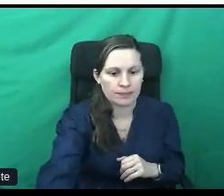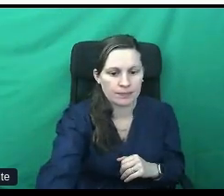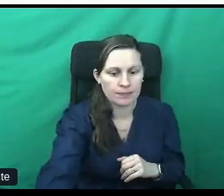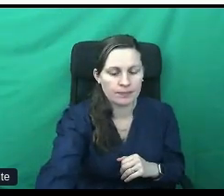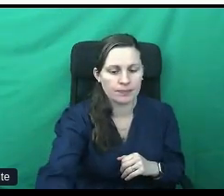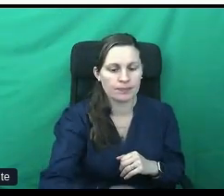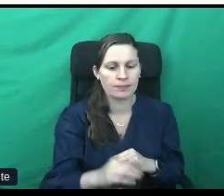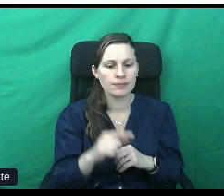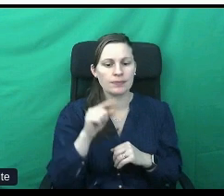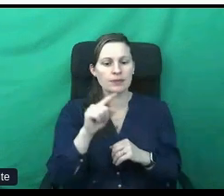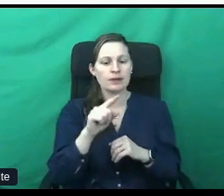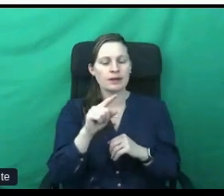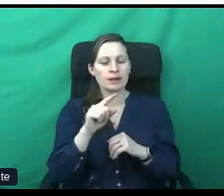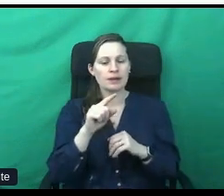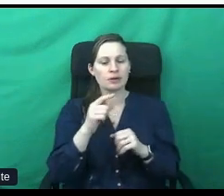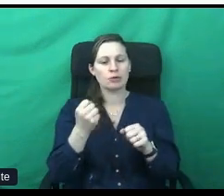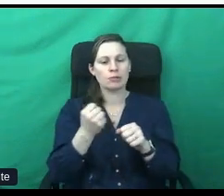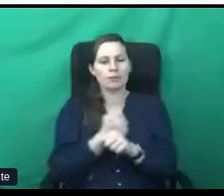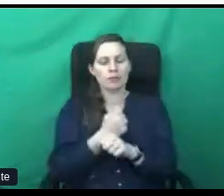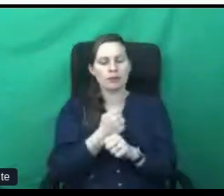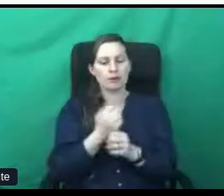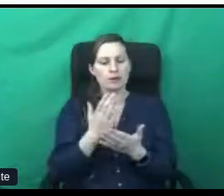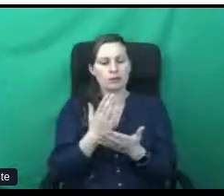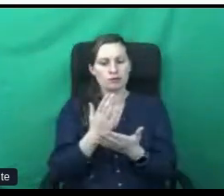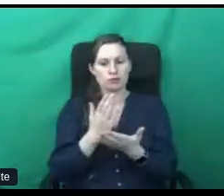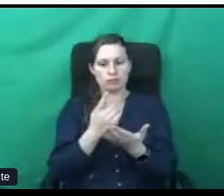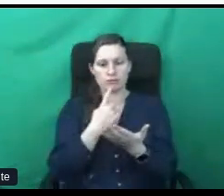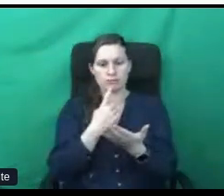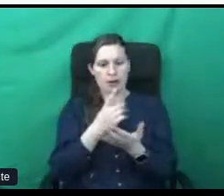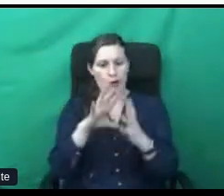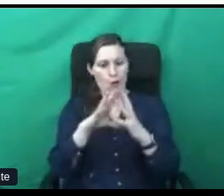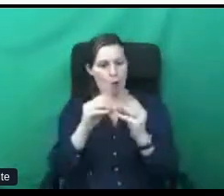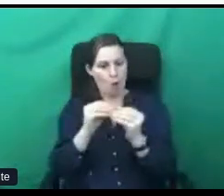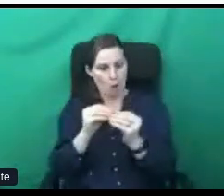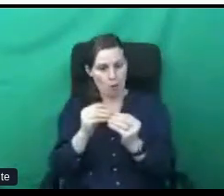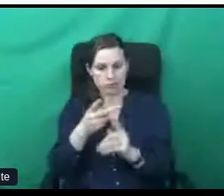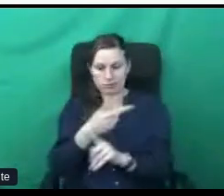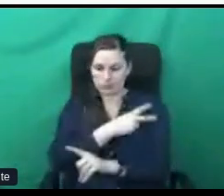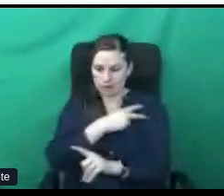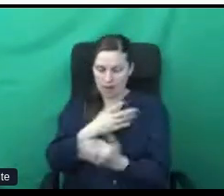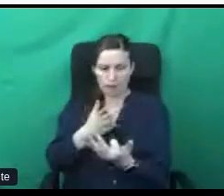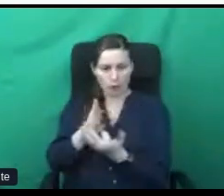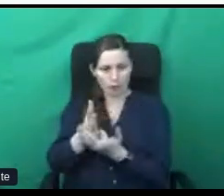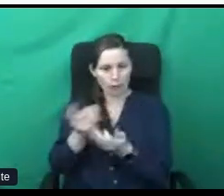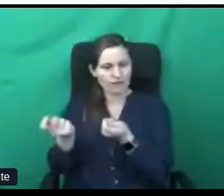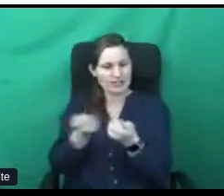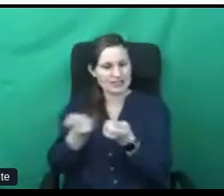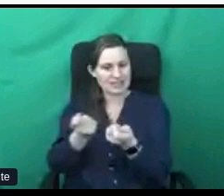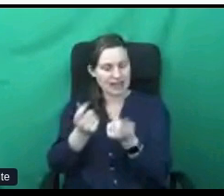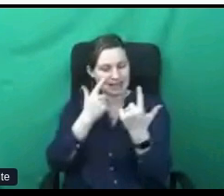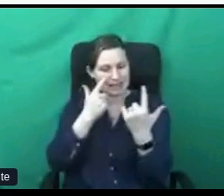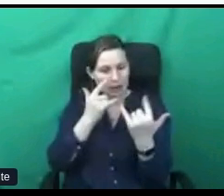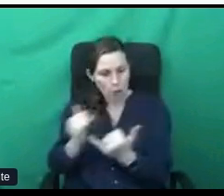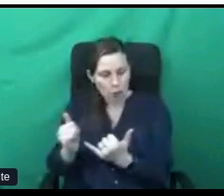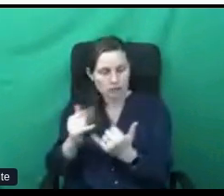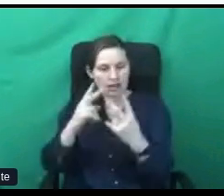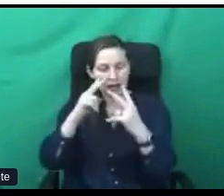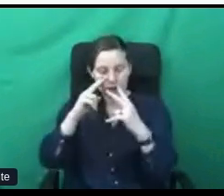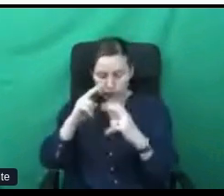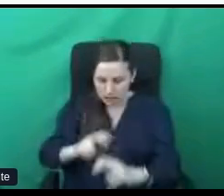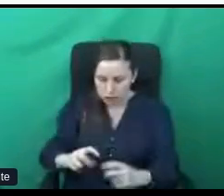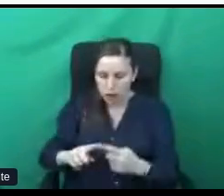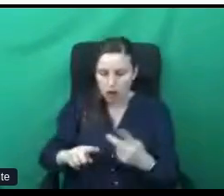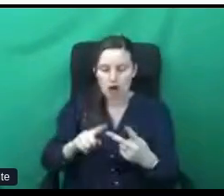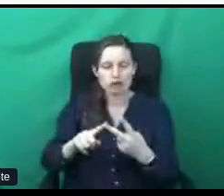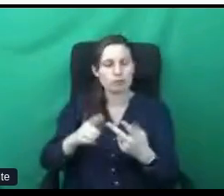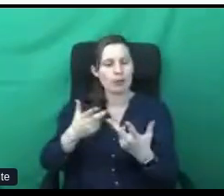efficiency, my main goal is to ensure that all staff, be that through facilitating audits, research, by shaping standards,